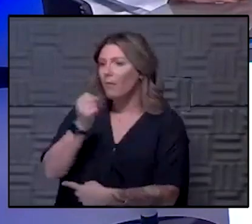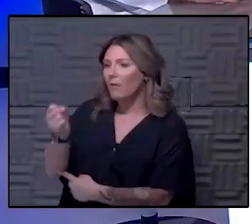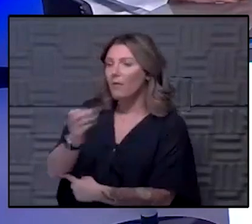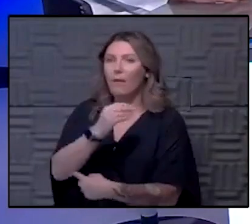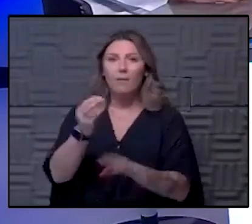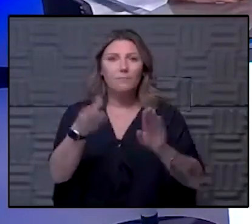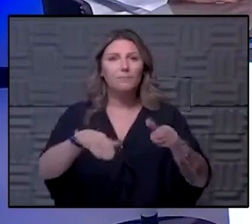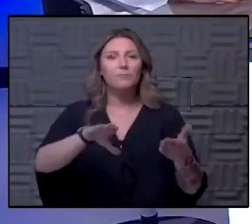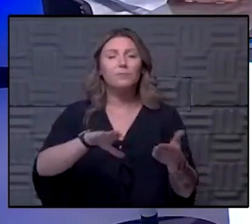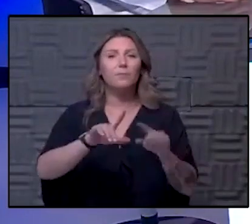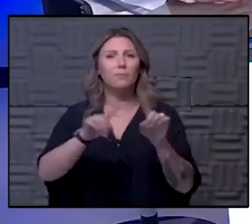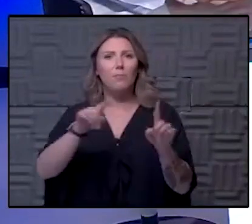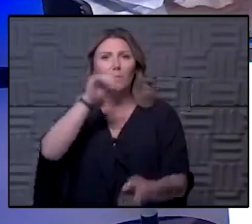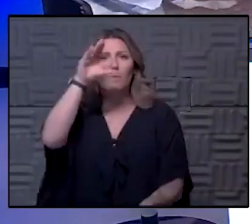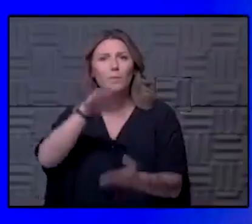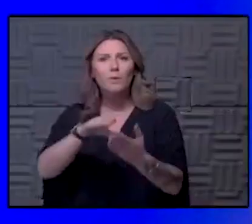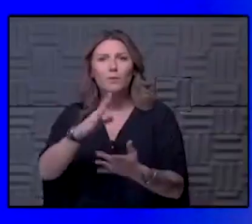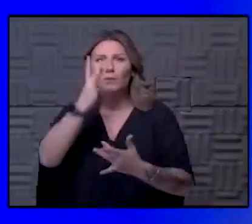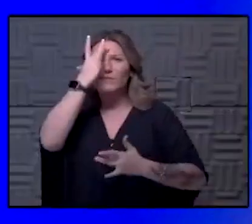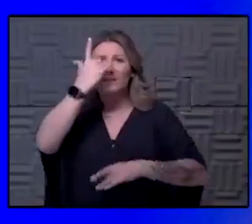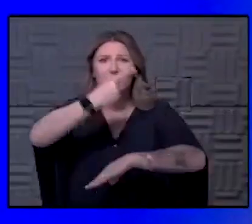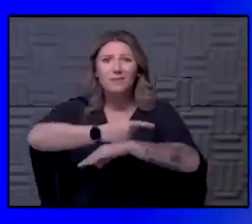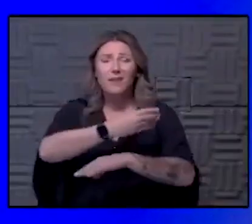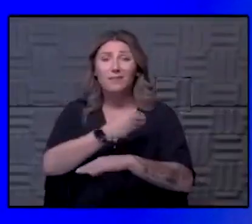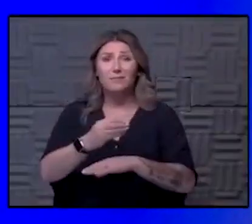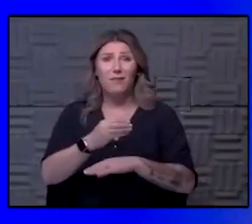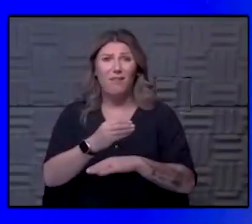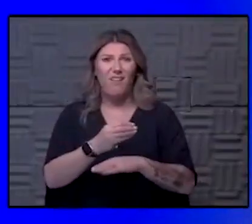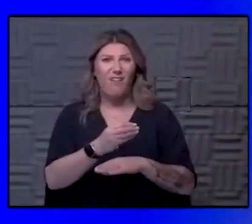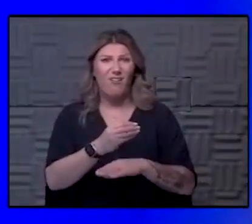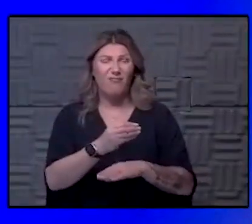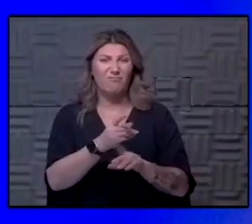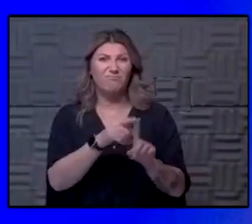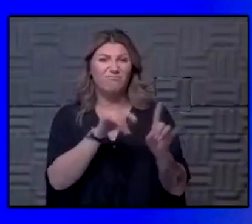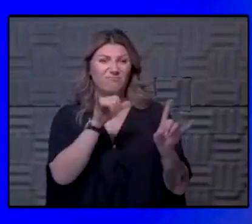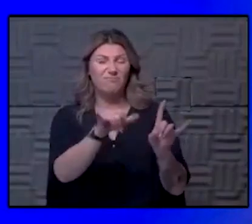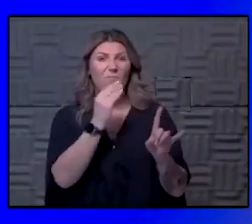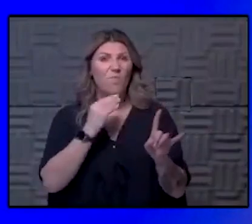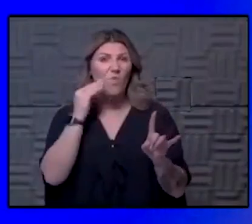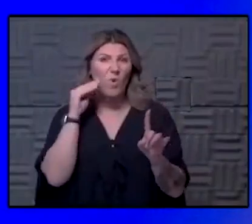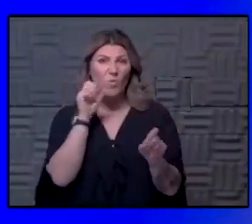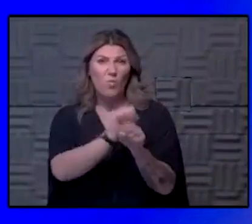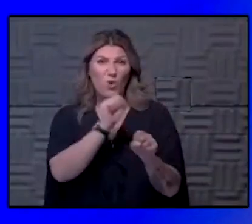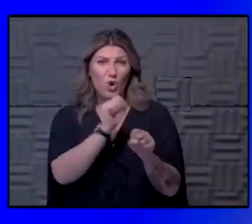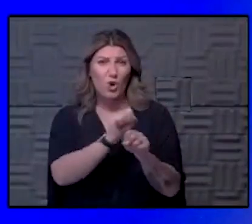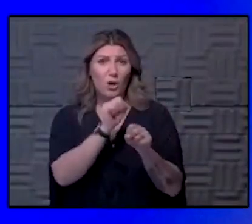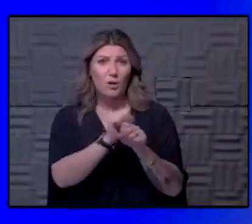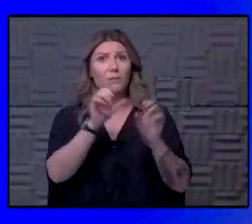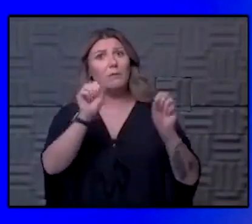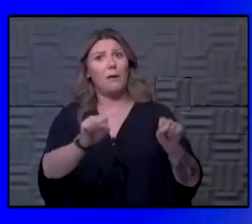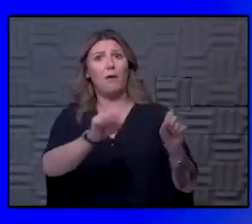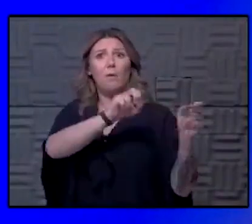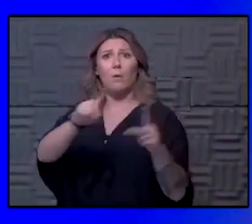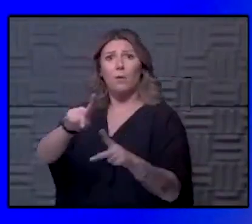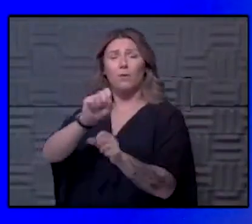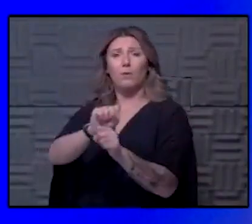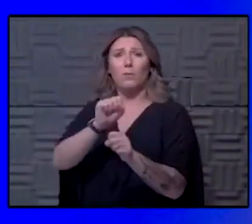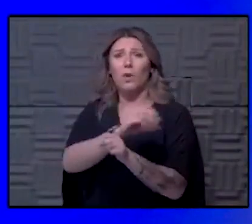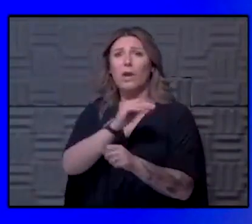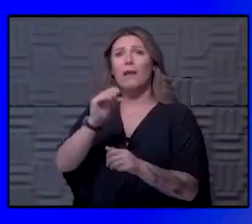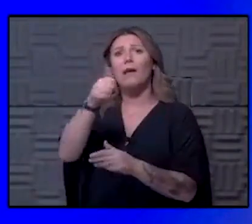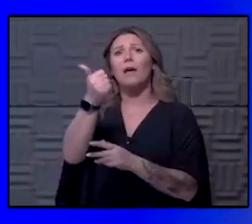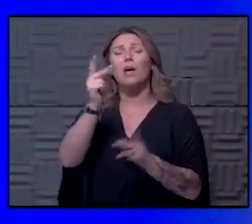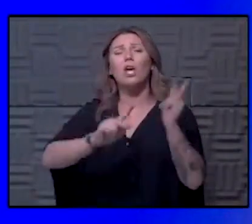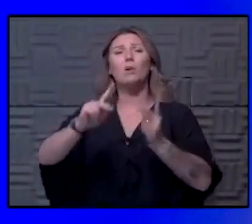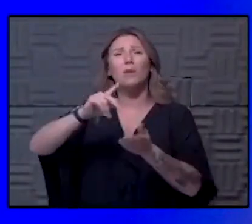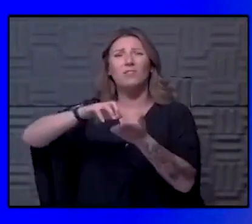help reduce sick days, staying home from work, and transmission to other vulnerable people in the community who may not have had